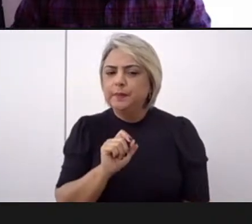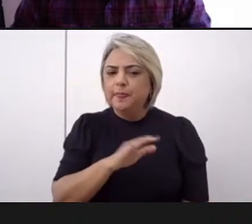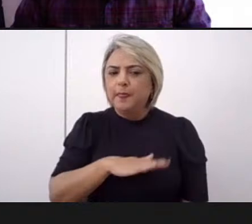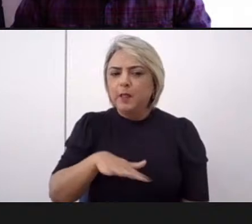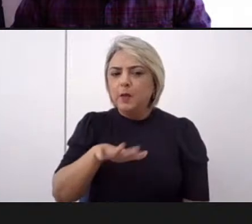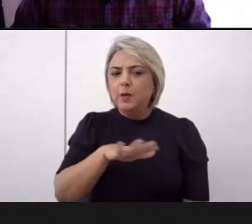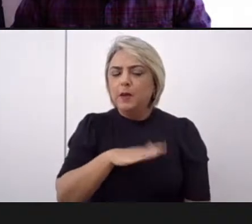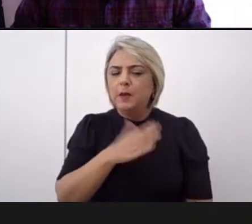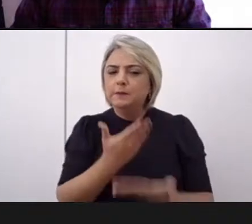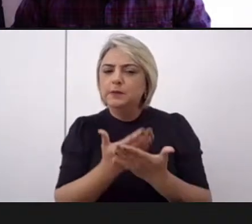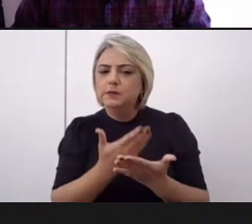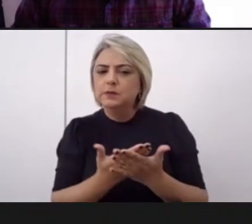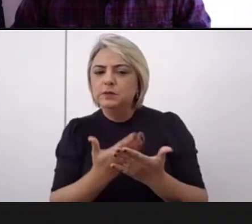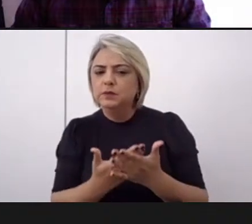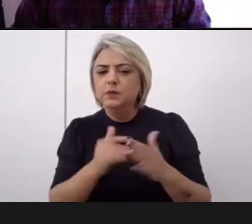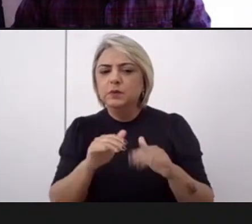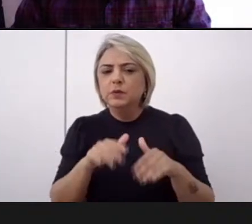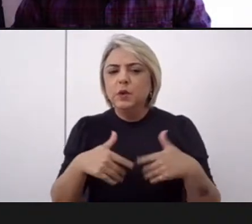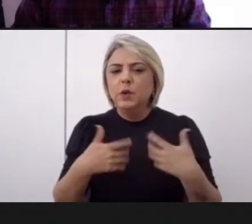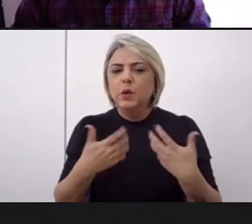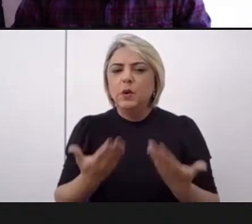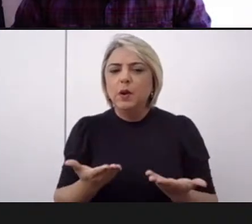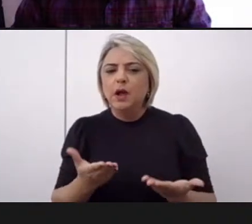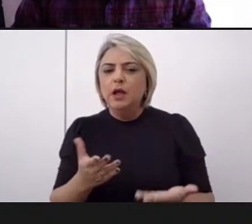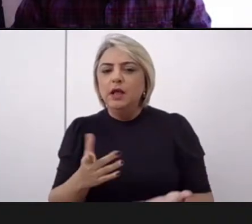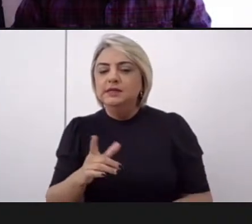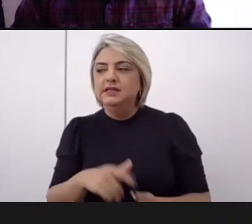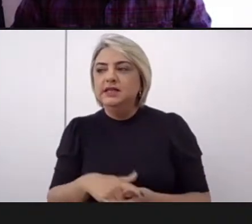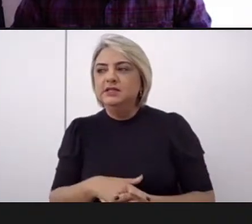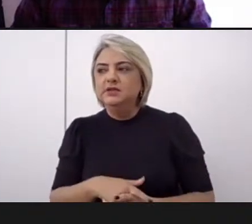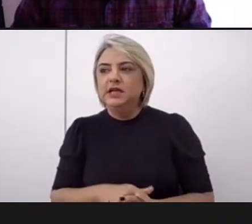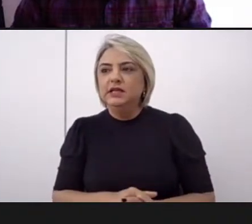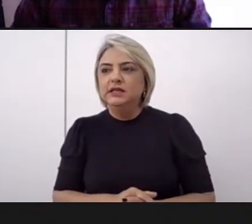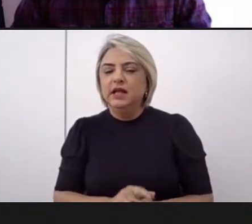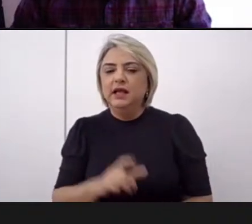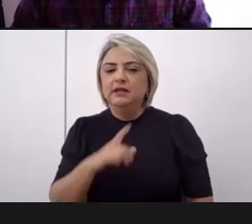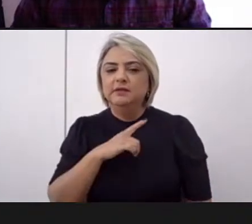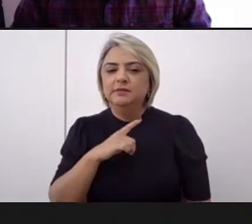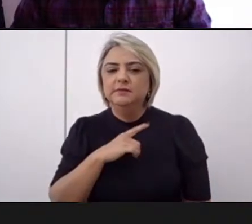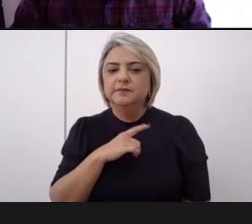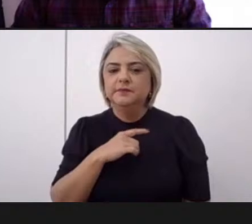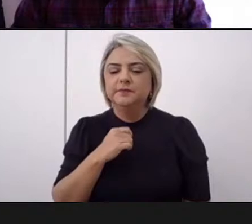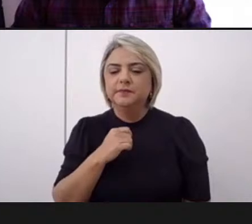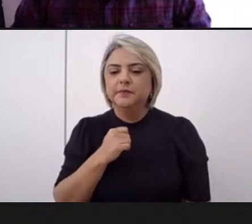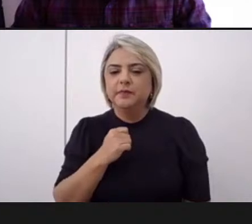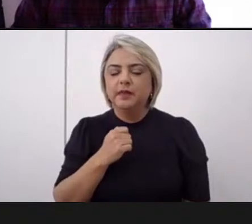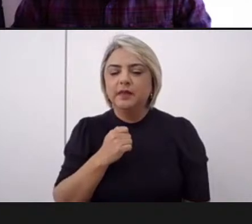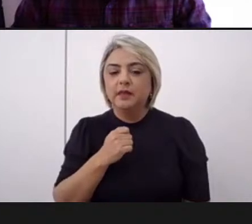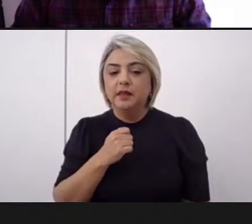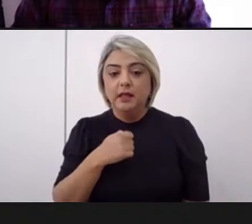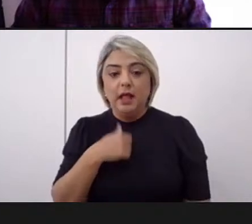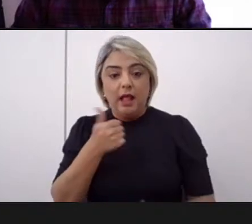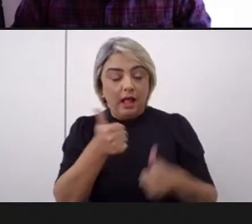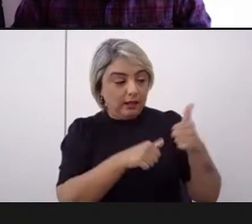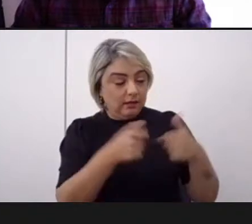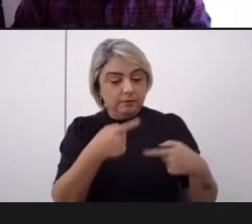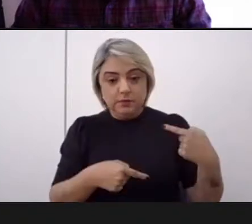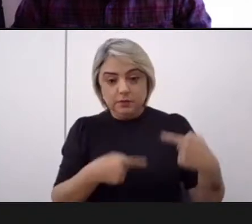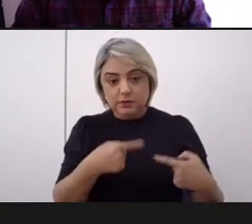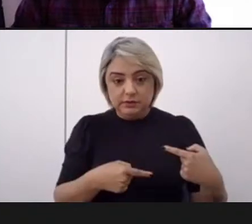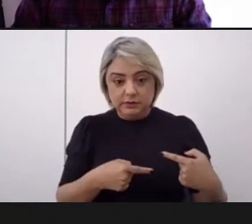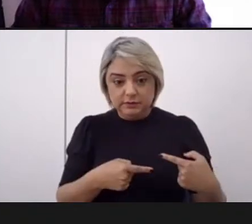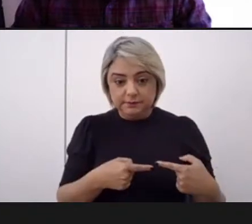very strong interdisciplinarity between public policy analysts, sociologists,